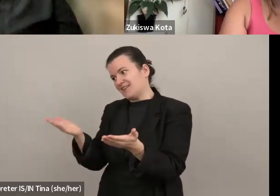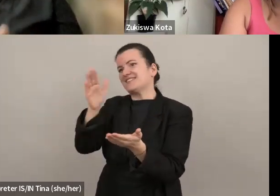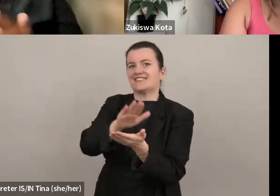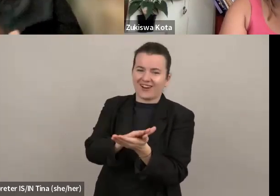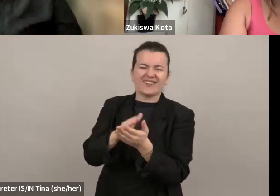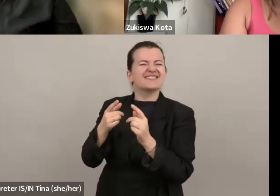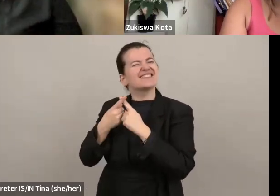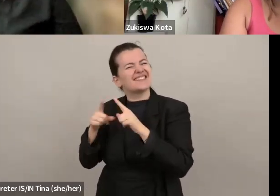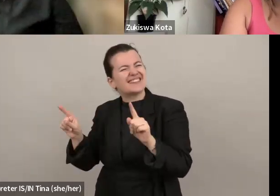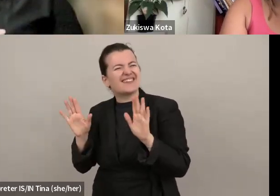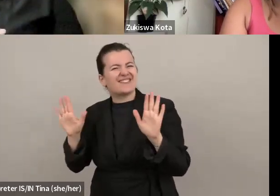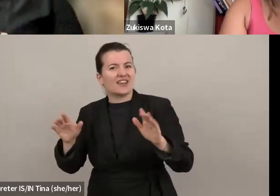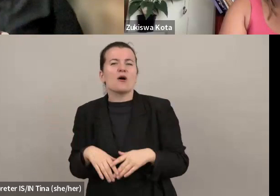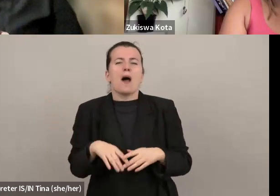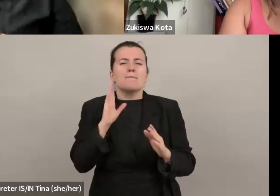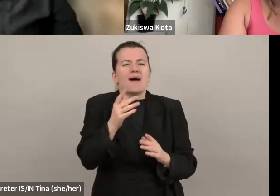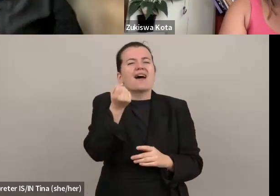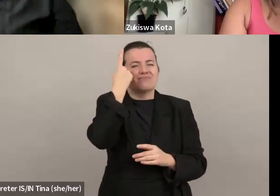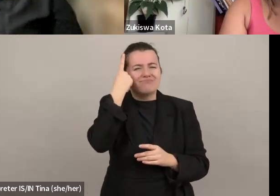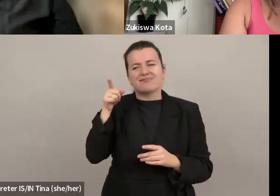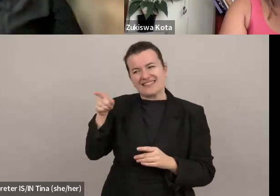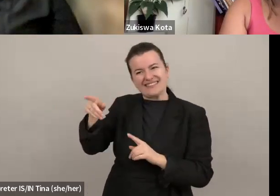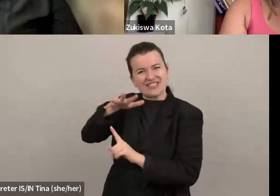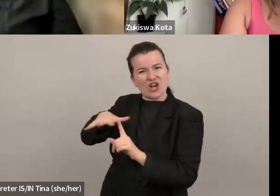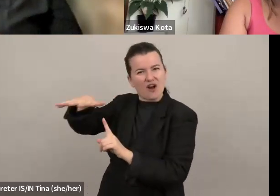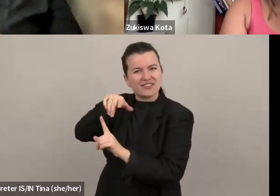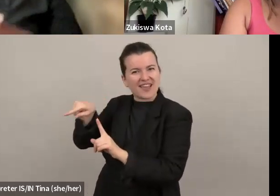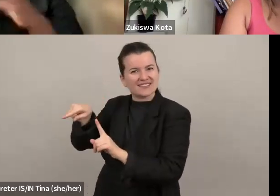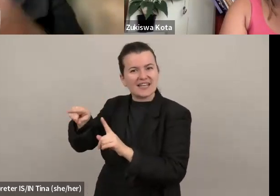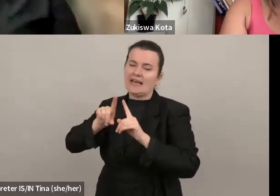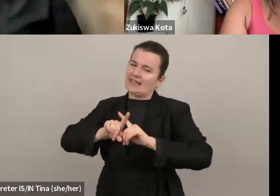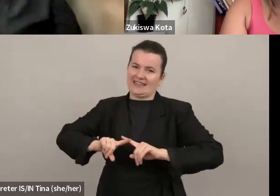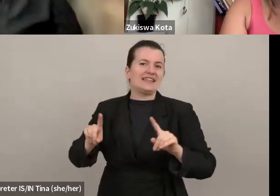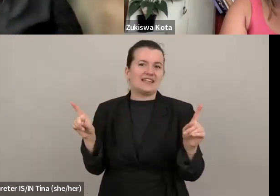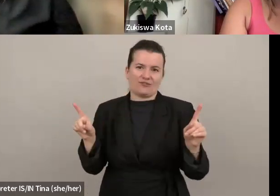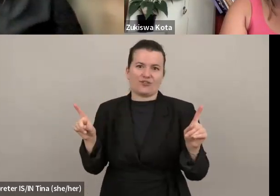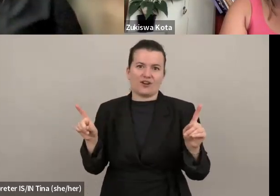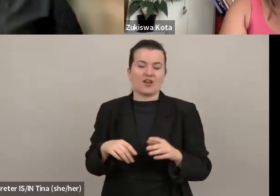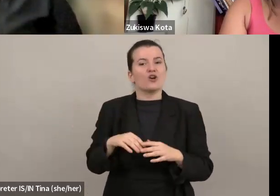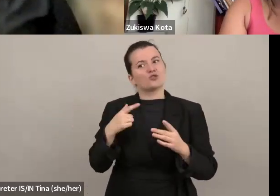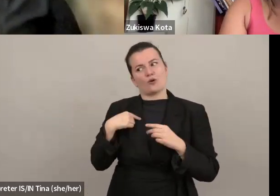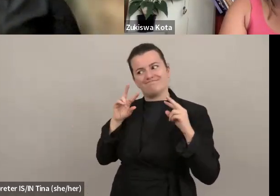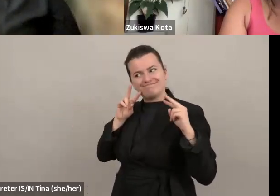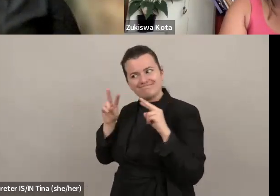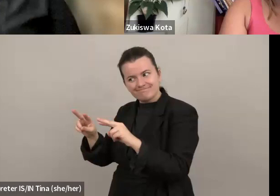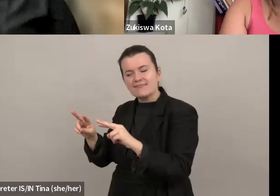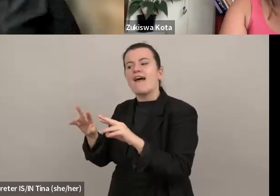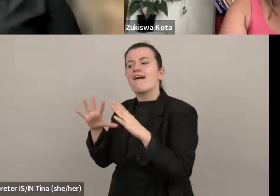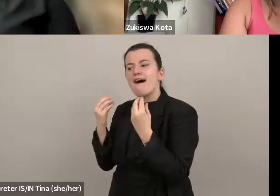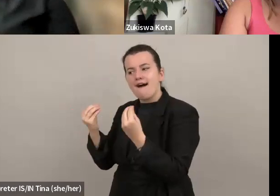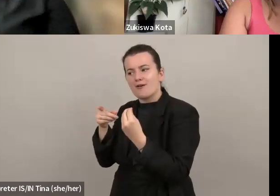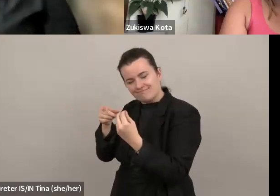appreciating these different nuances, it helps us, provide contextual support so that we do